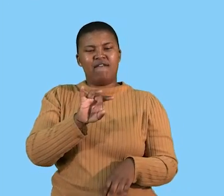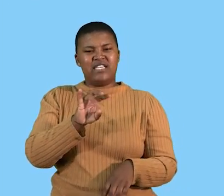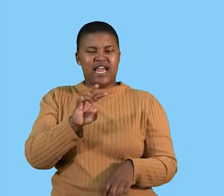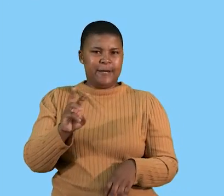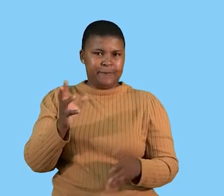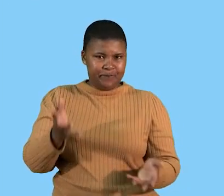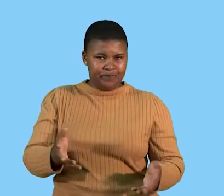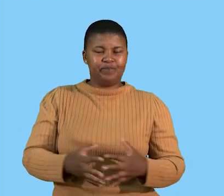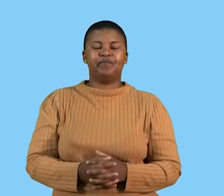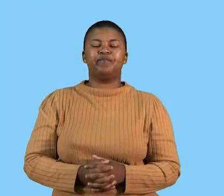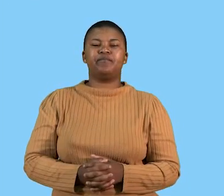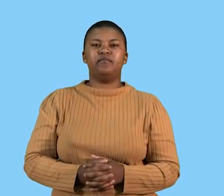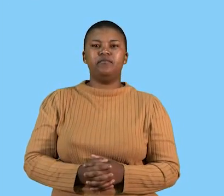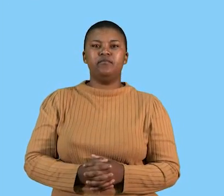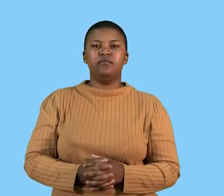our day-to-day.